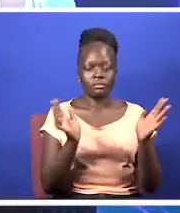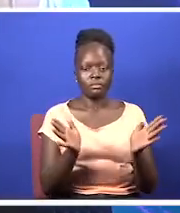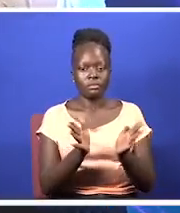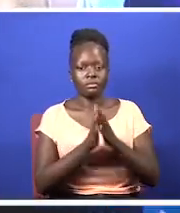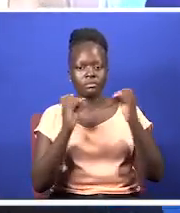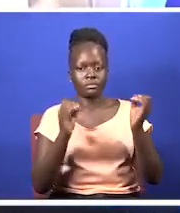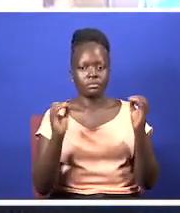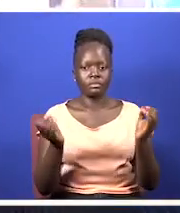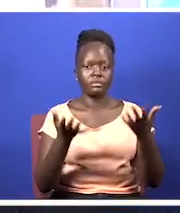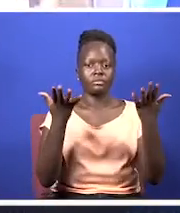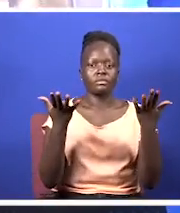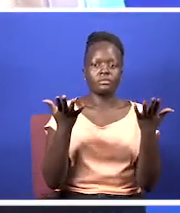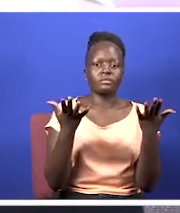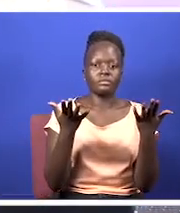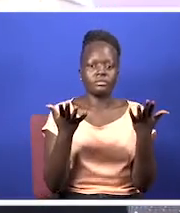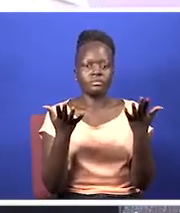Hallelujah.